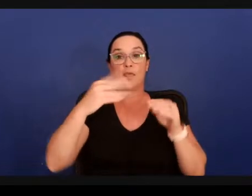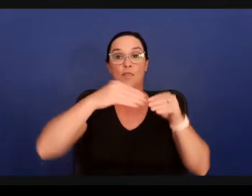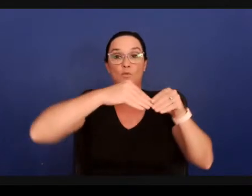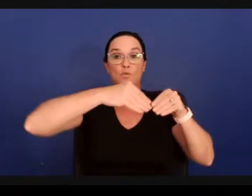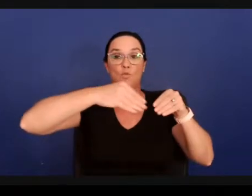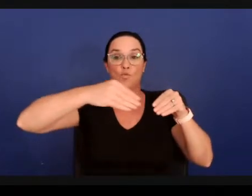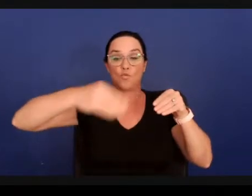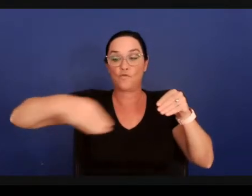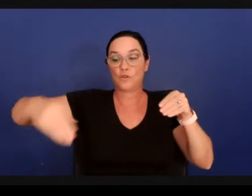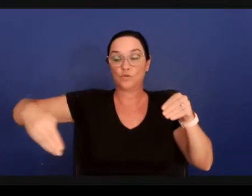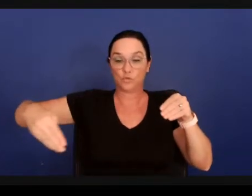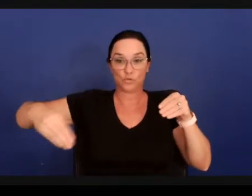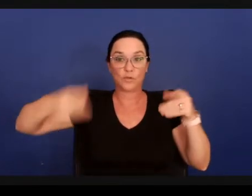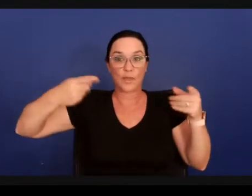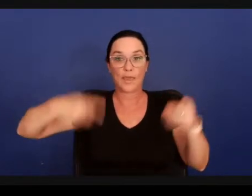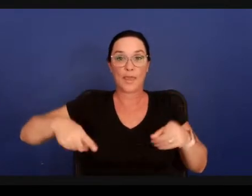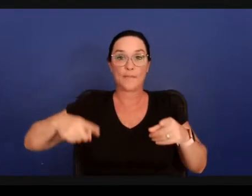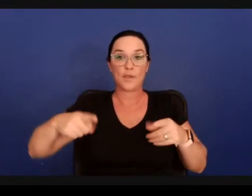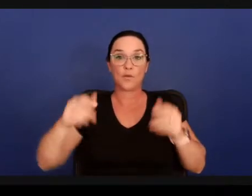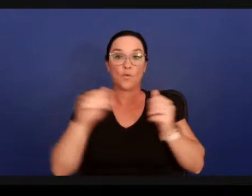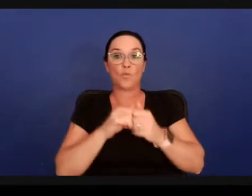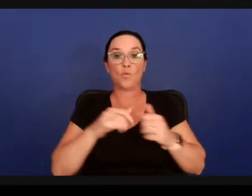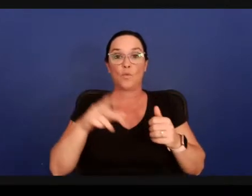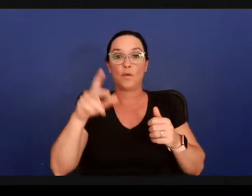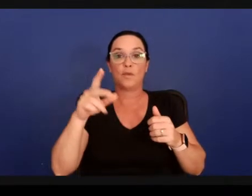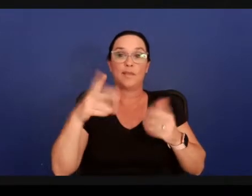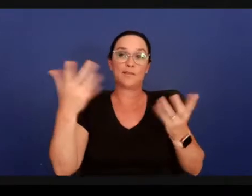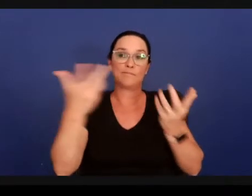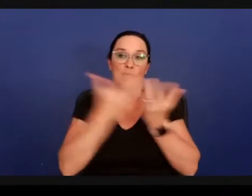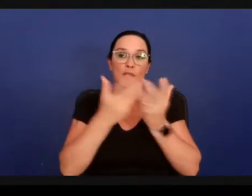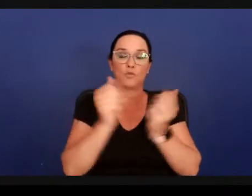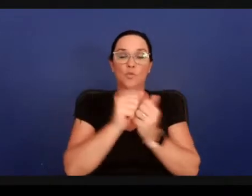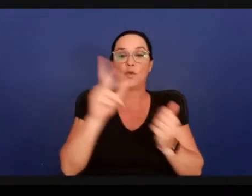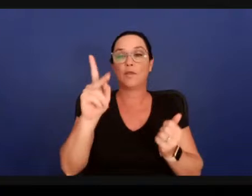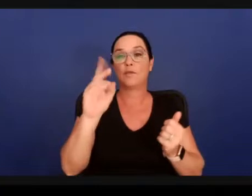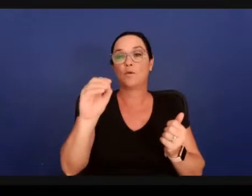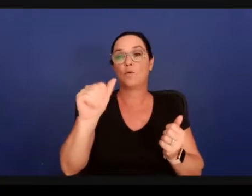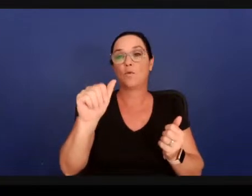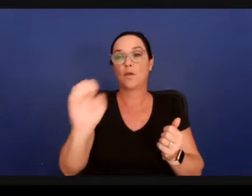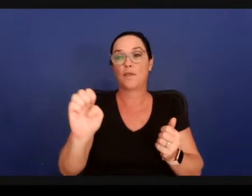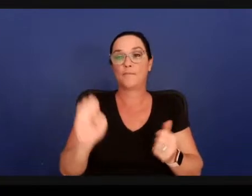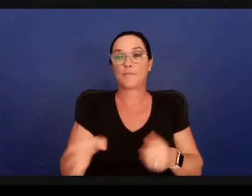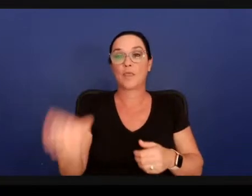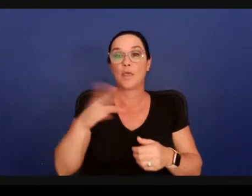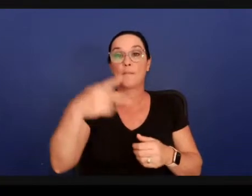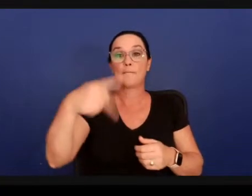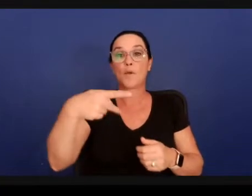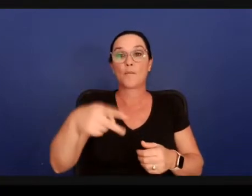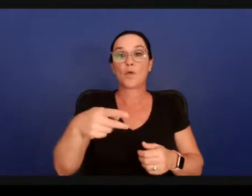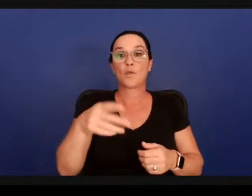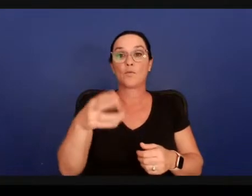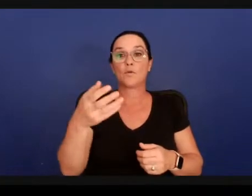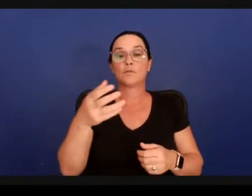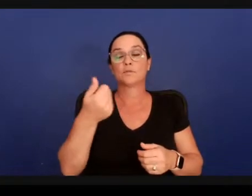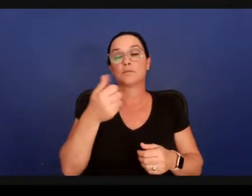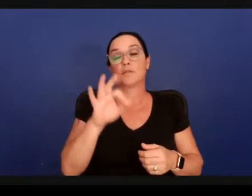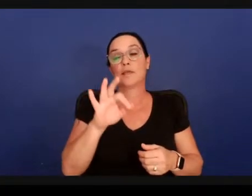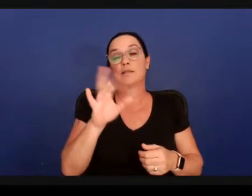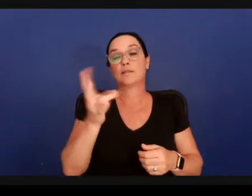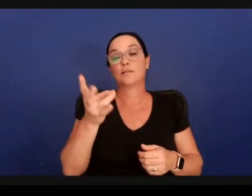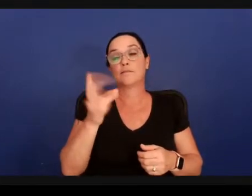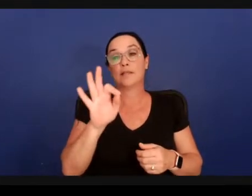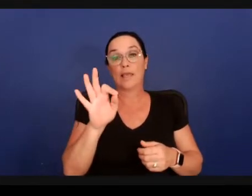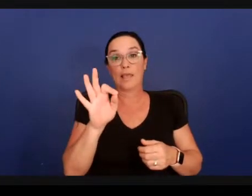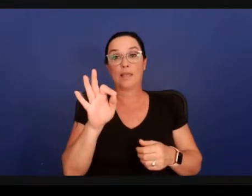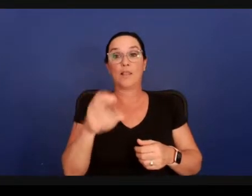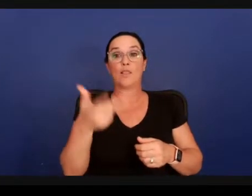fissure that's right in line with the Kauaʻe trend, as you can see right there, right? The purple one was in 79, very similar, 3 different cracks in that